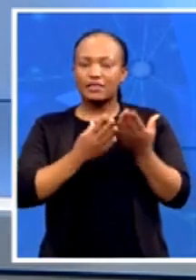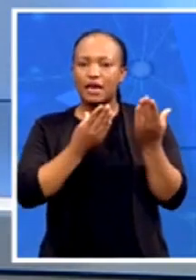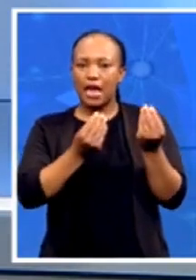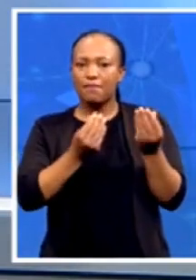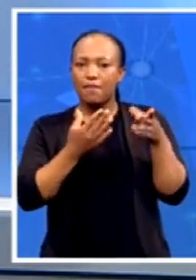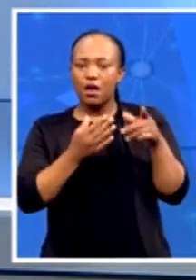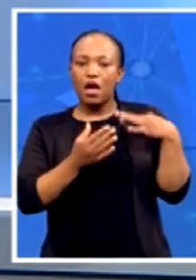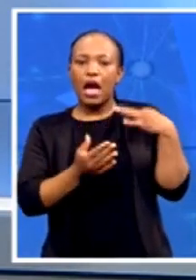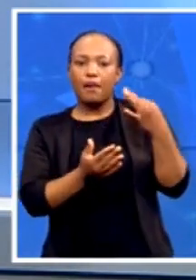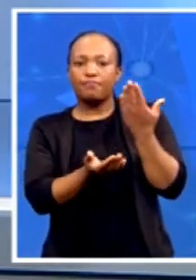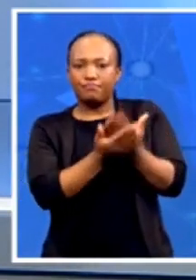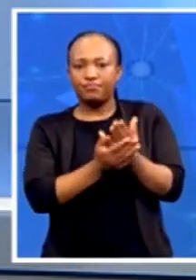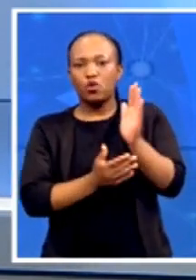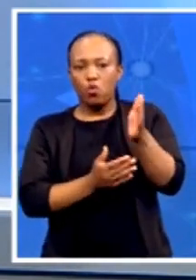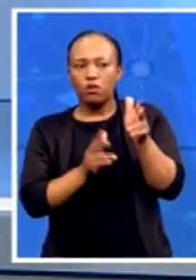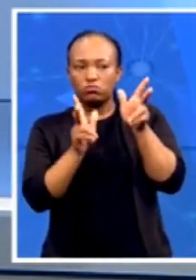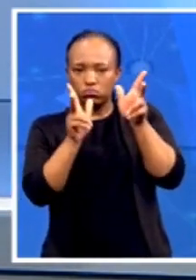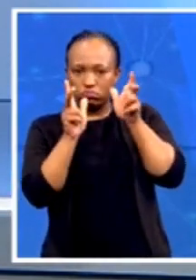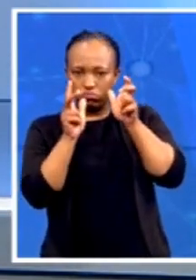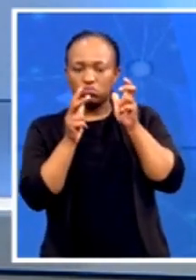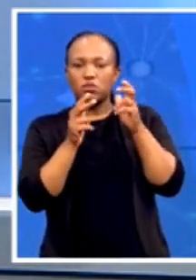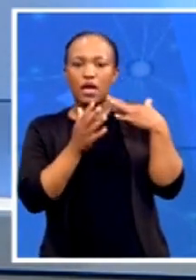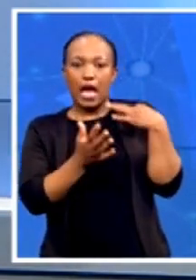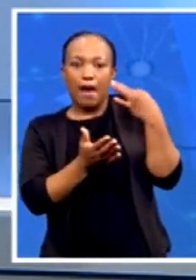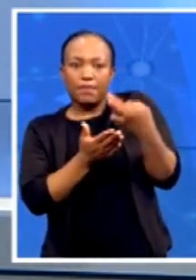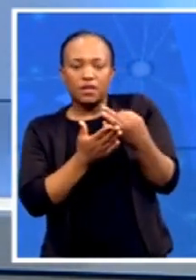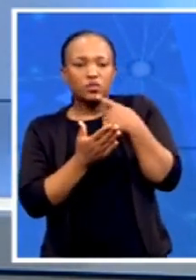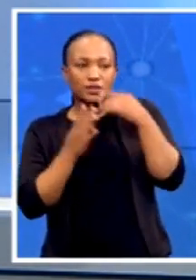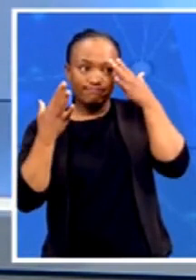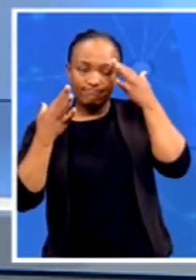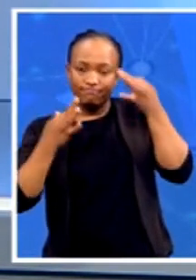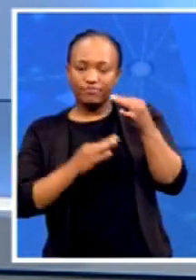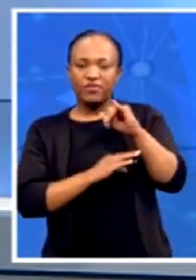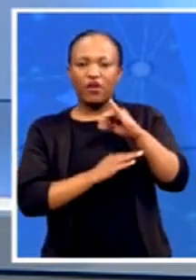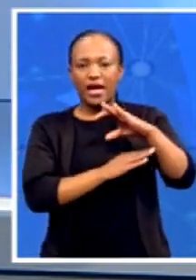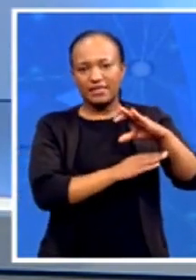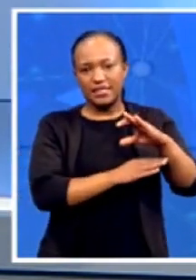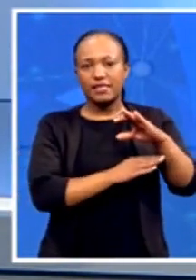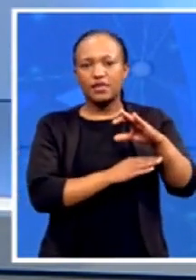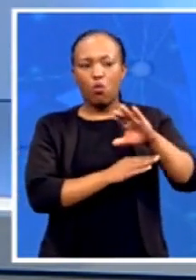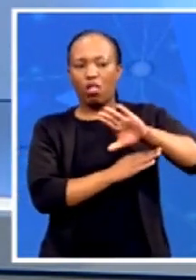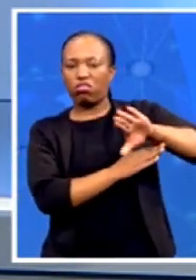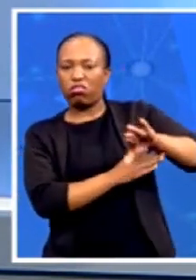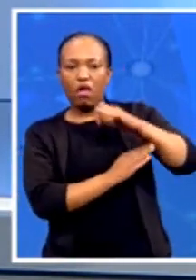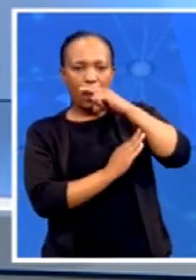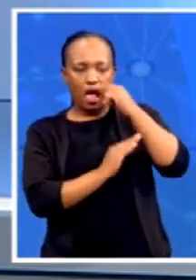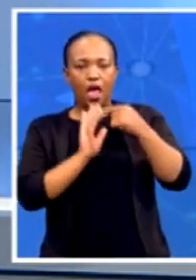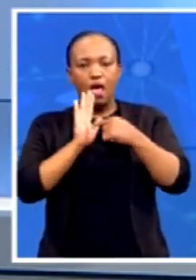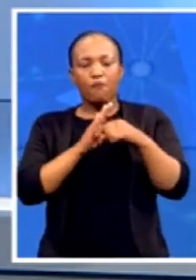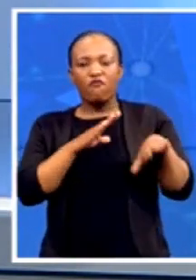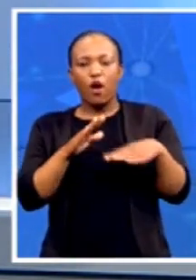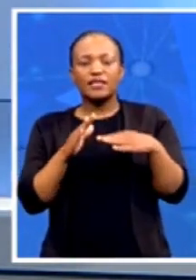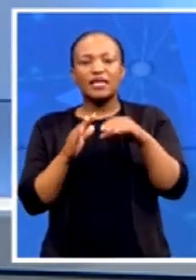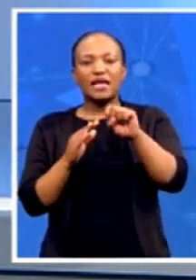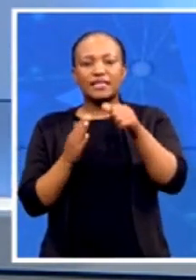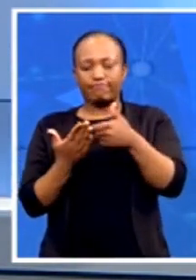the application to declare the decision by the IEC to exclude the name of Action SA on the ballot to be set aside.